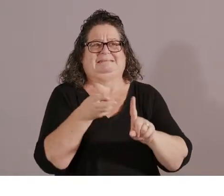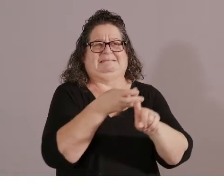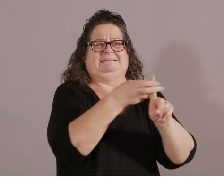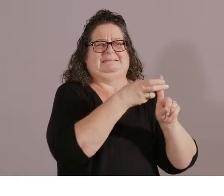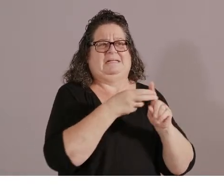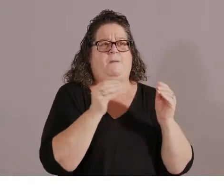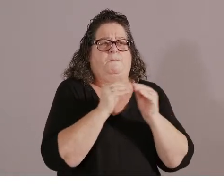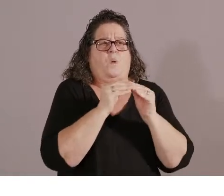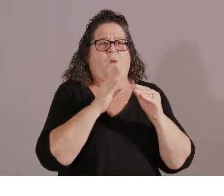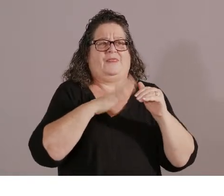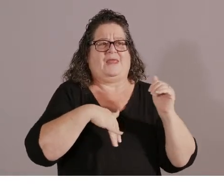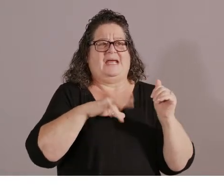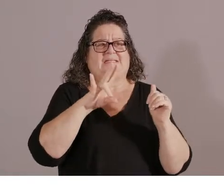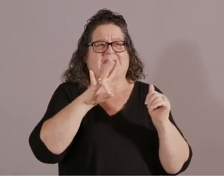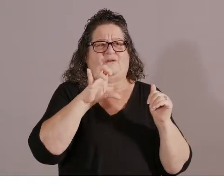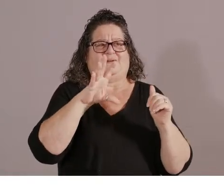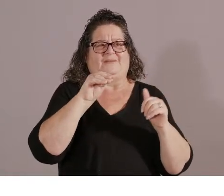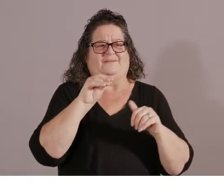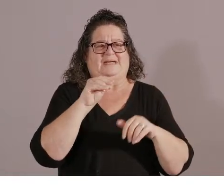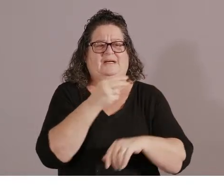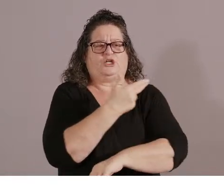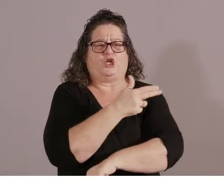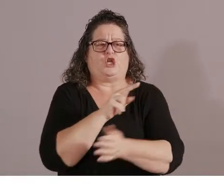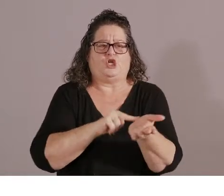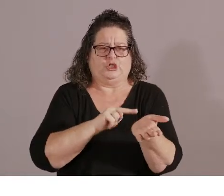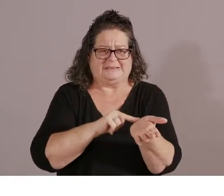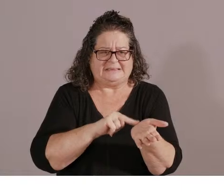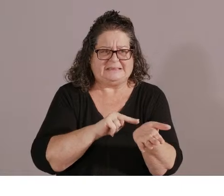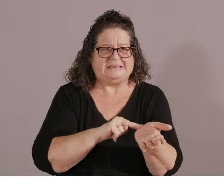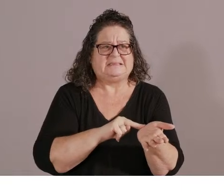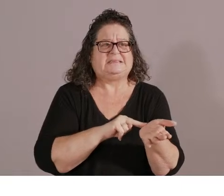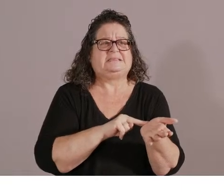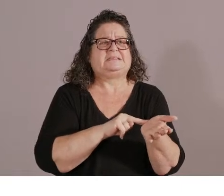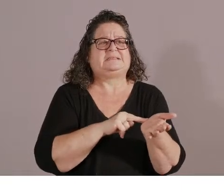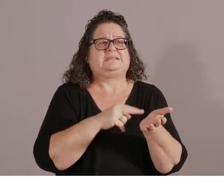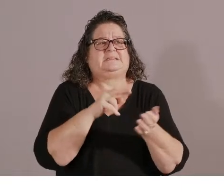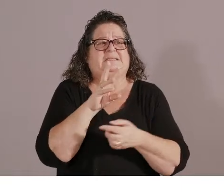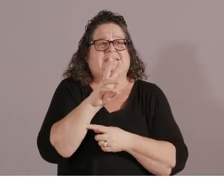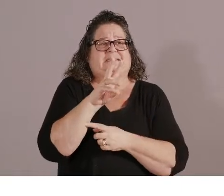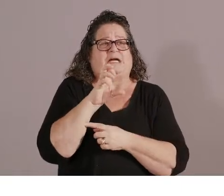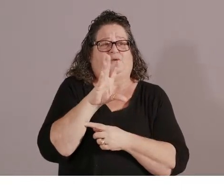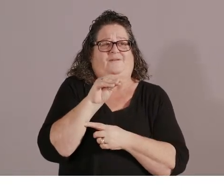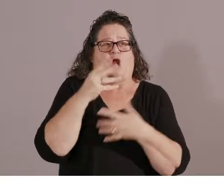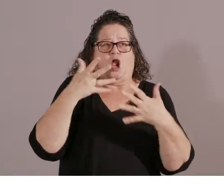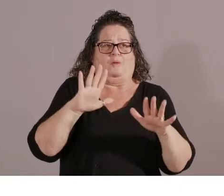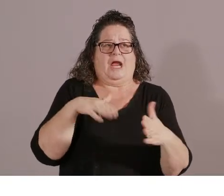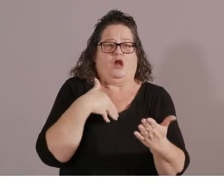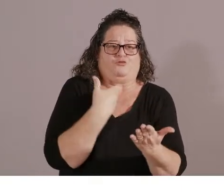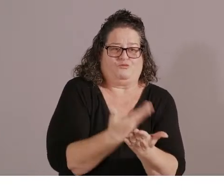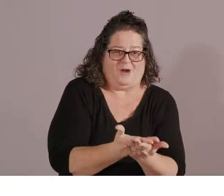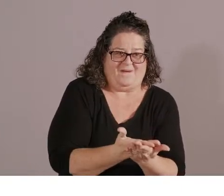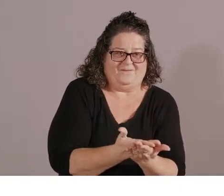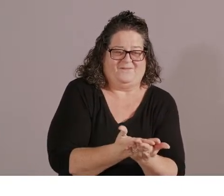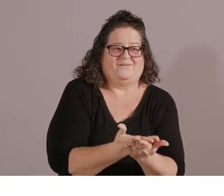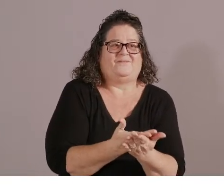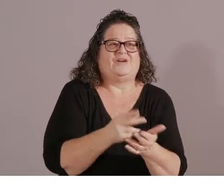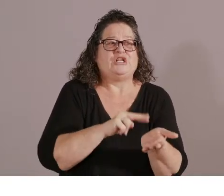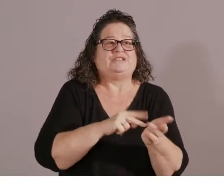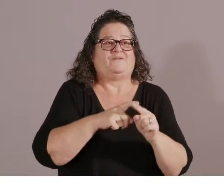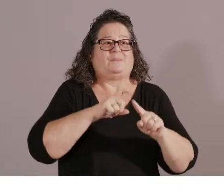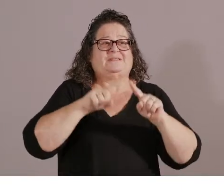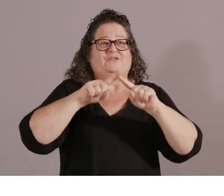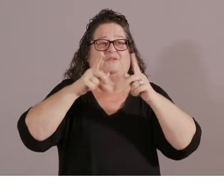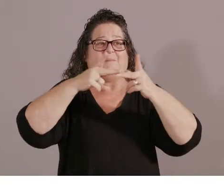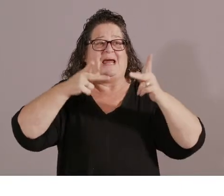Approximately 650 of those have arrived. And remember, we are bringing these nurses in from beyond Arizona. We did not